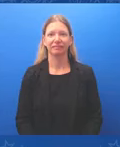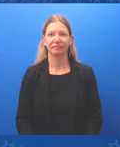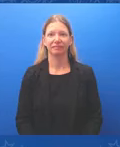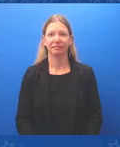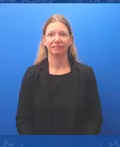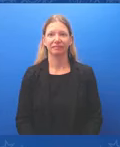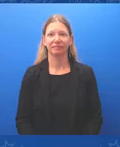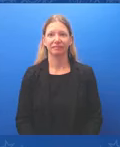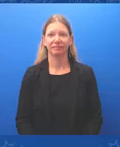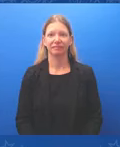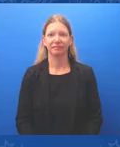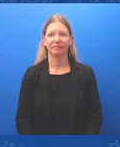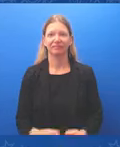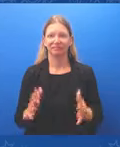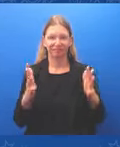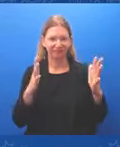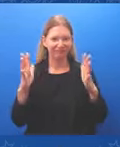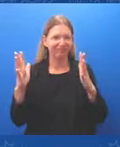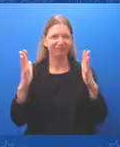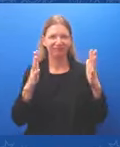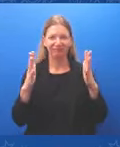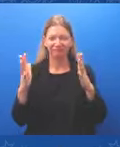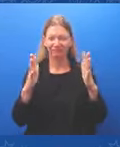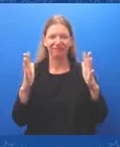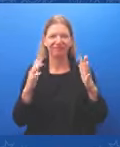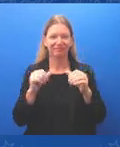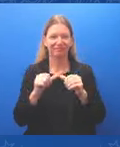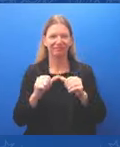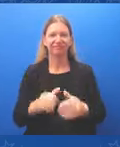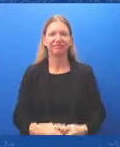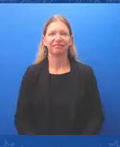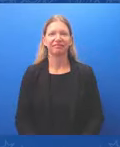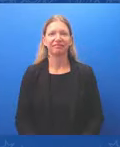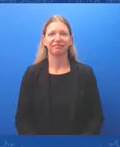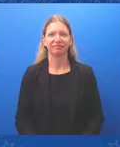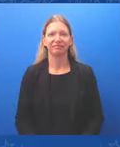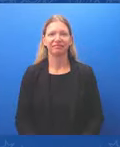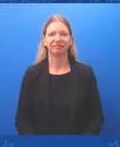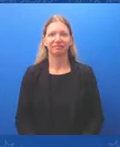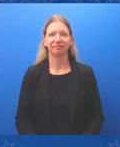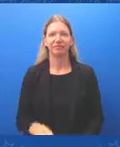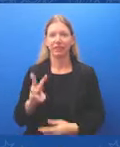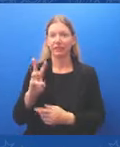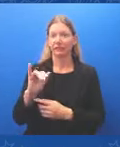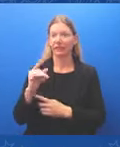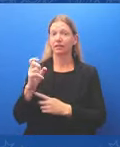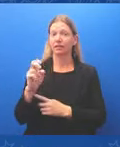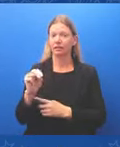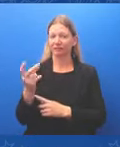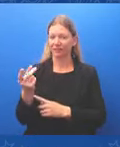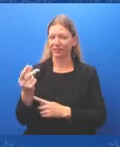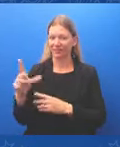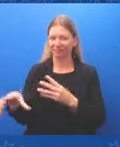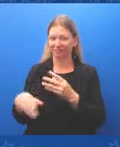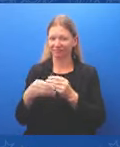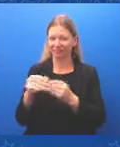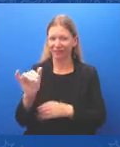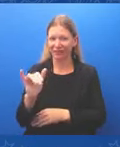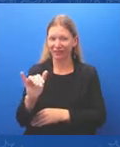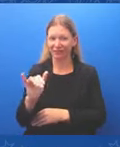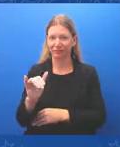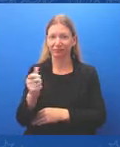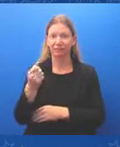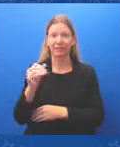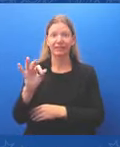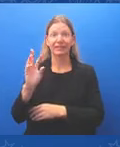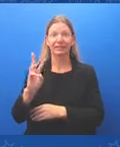you, yes. And Vixen. And Vixen the dog. In 1963, 60 years ago, President John F. Kennedy issued a call